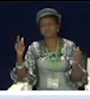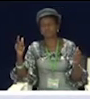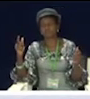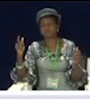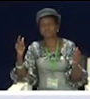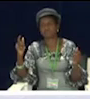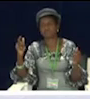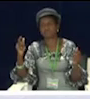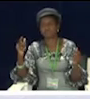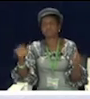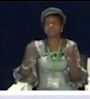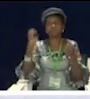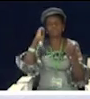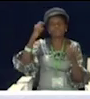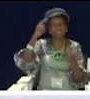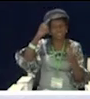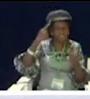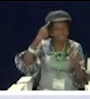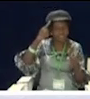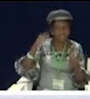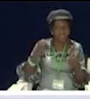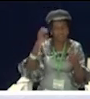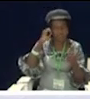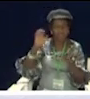how he acts,